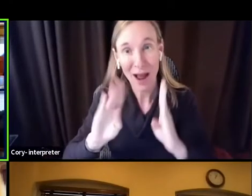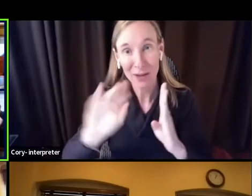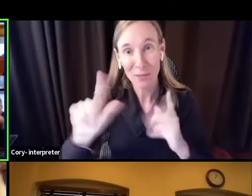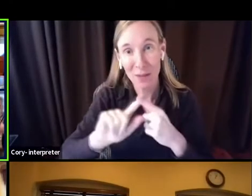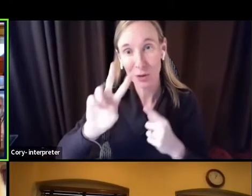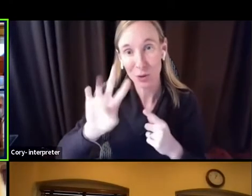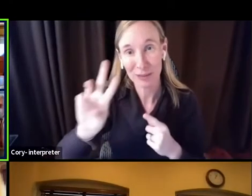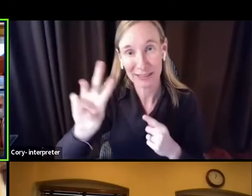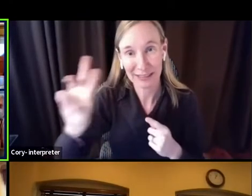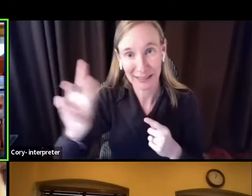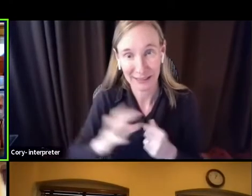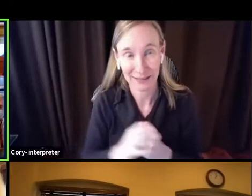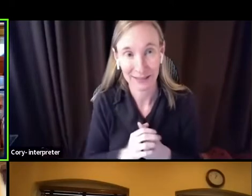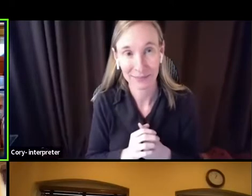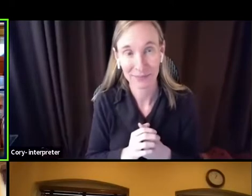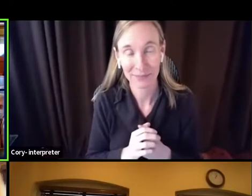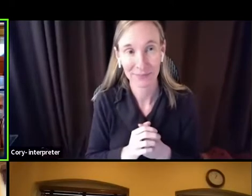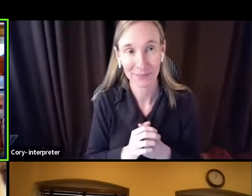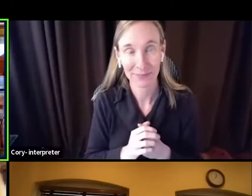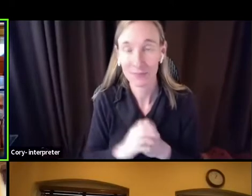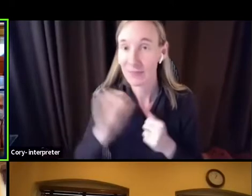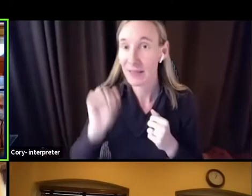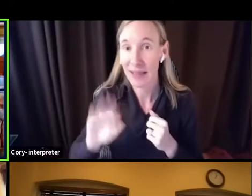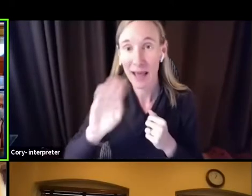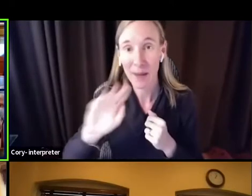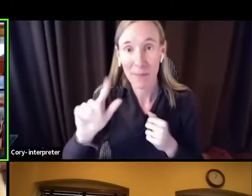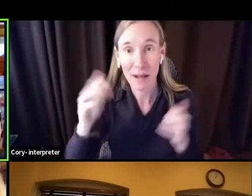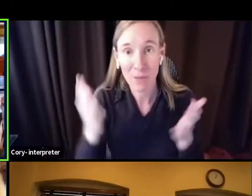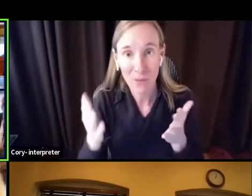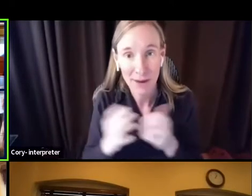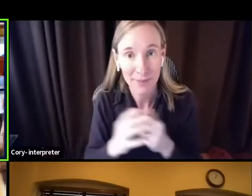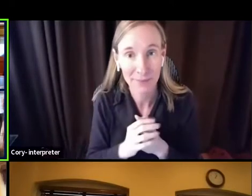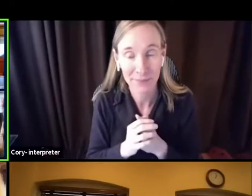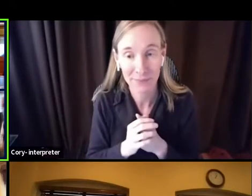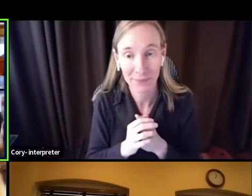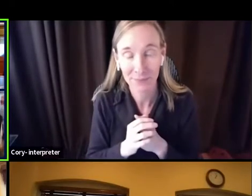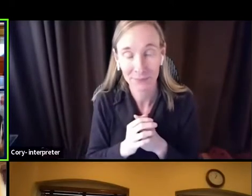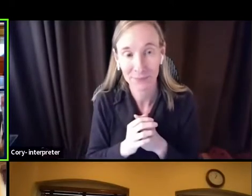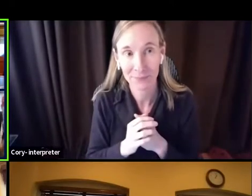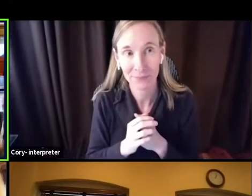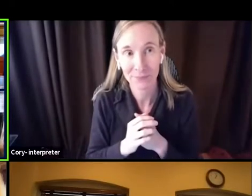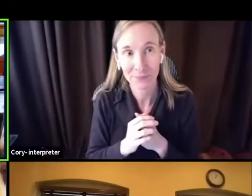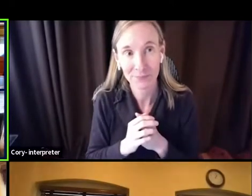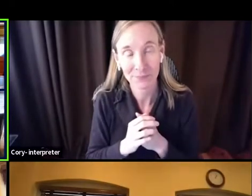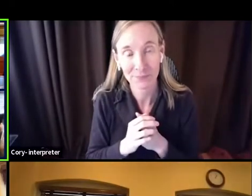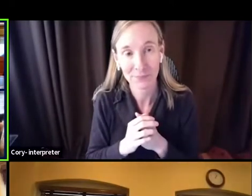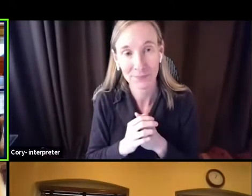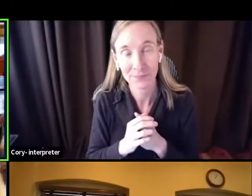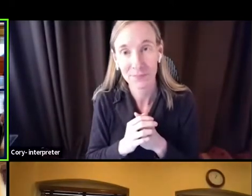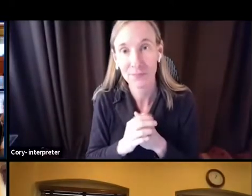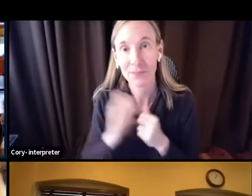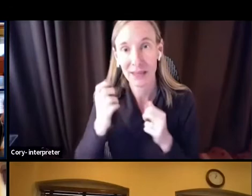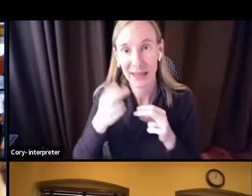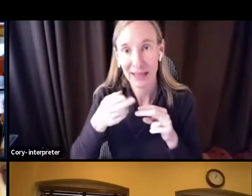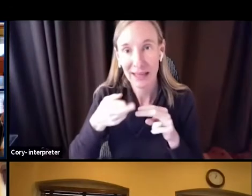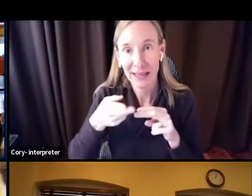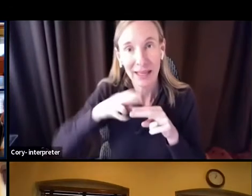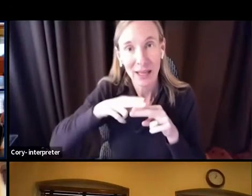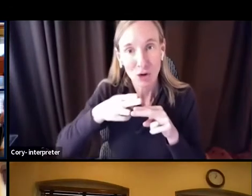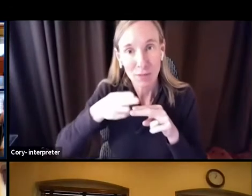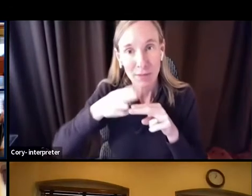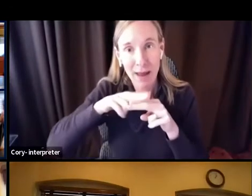266, which is an incremental approach